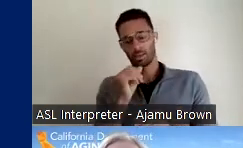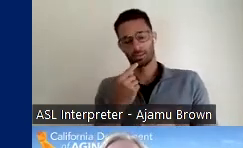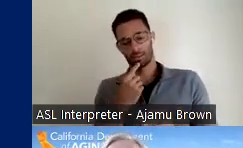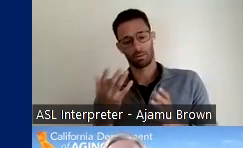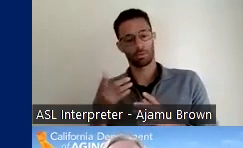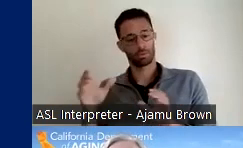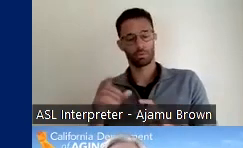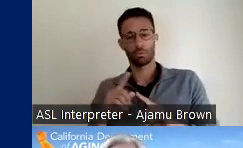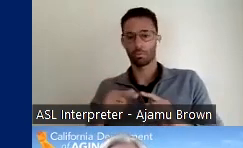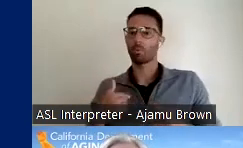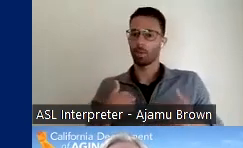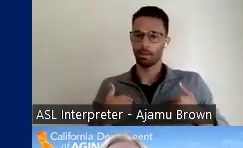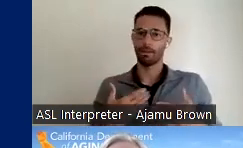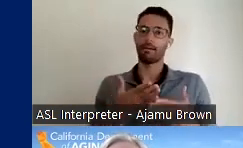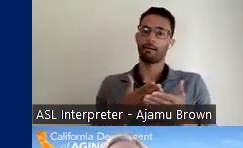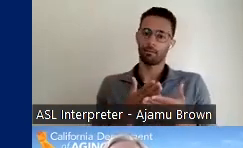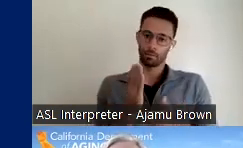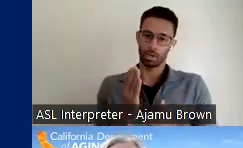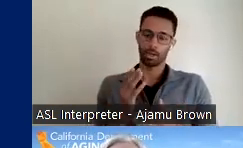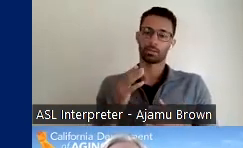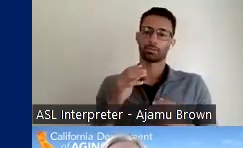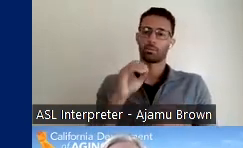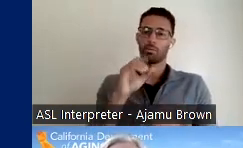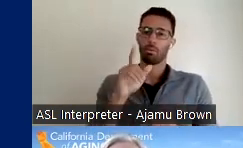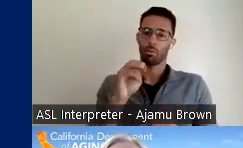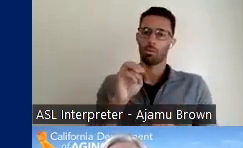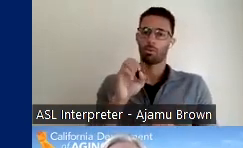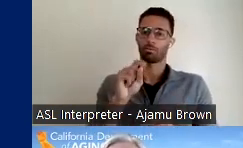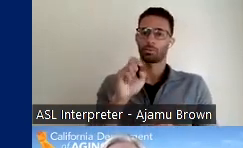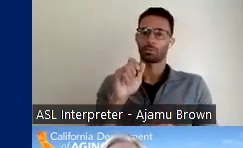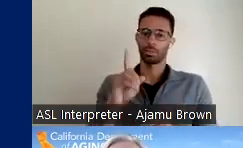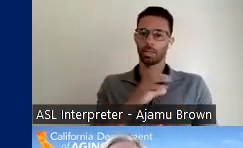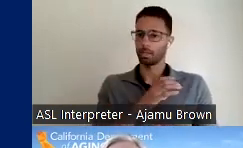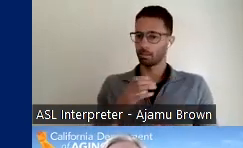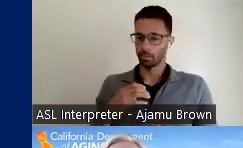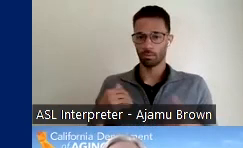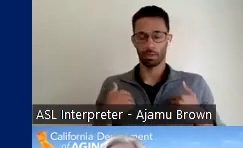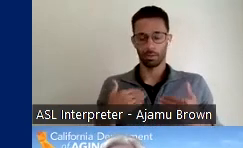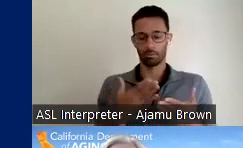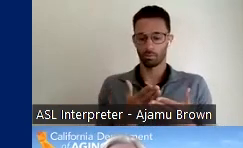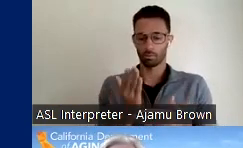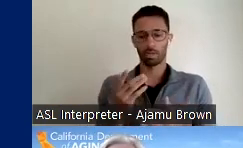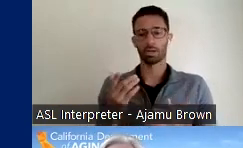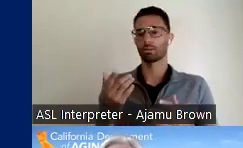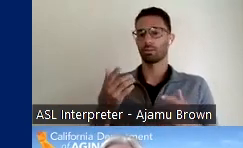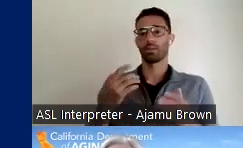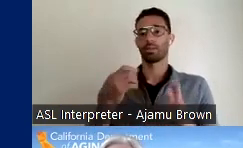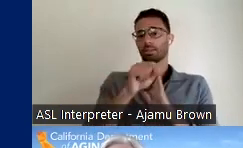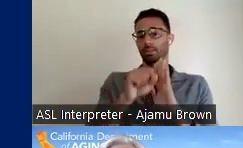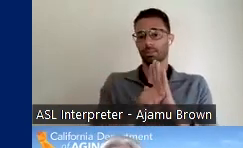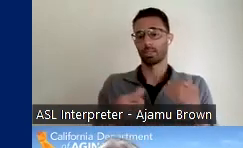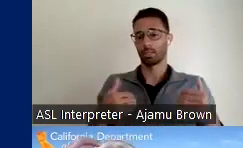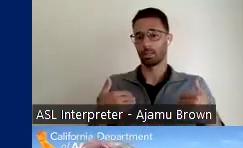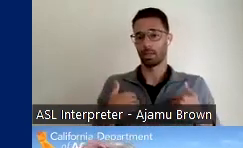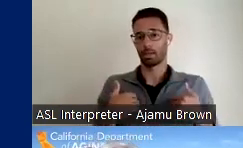Olmstead. This is the Olmstead Committee. You can't tell me that the state doesn't have the money for it. We spend